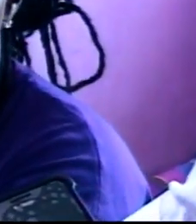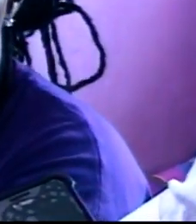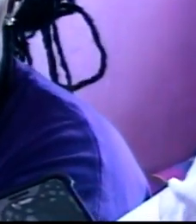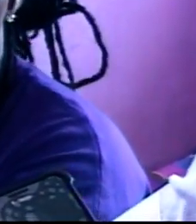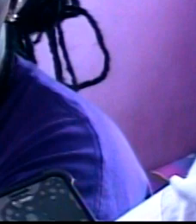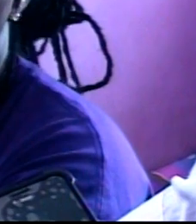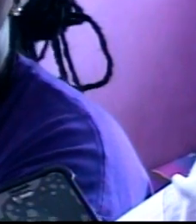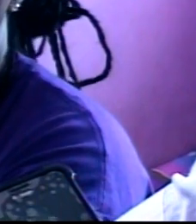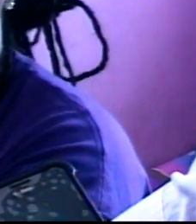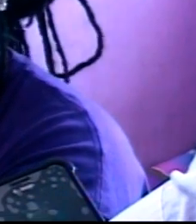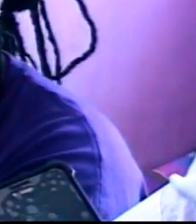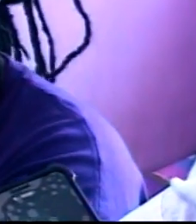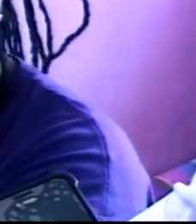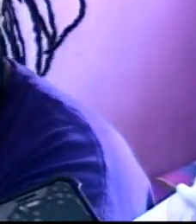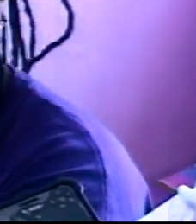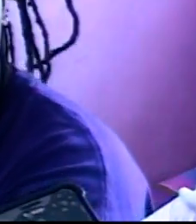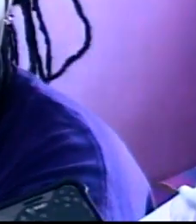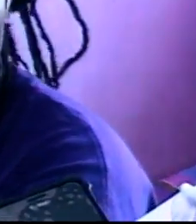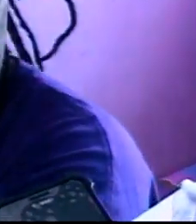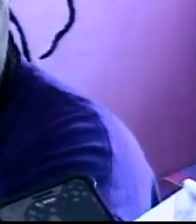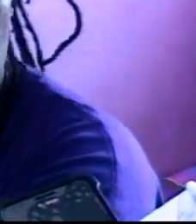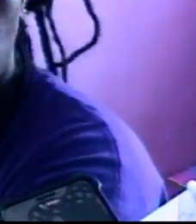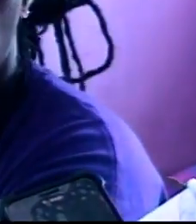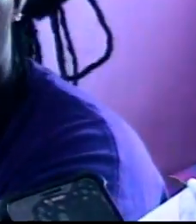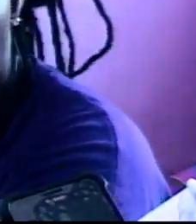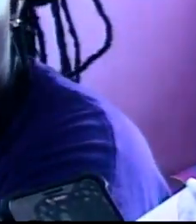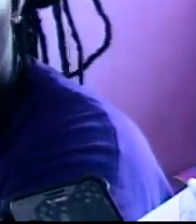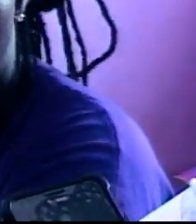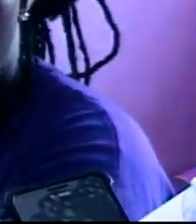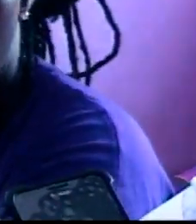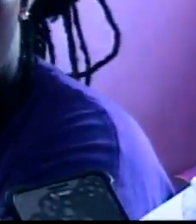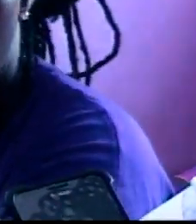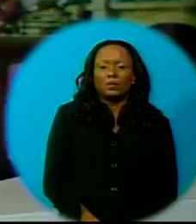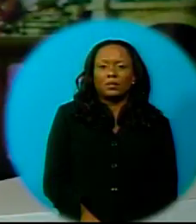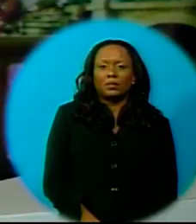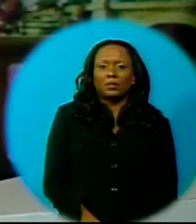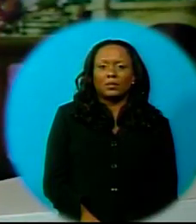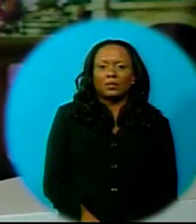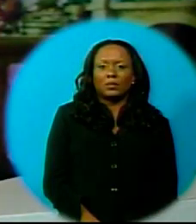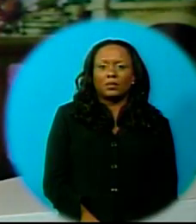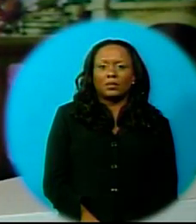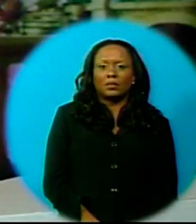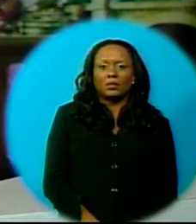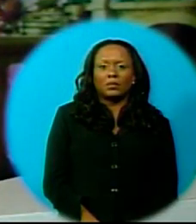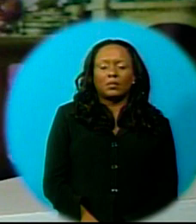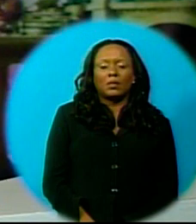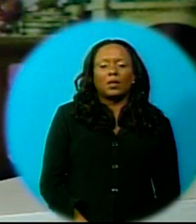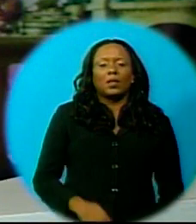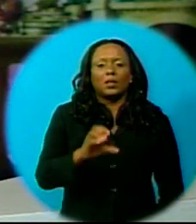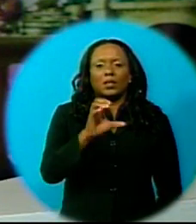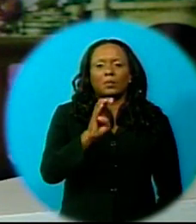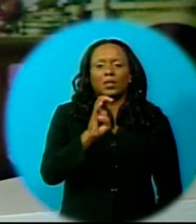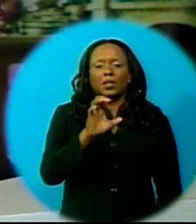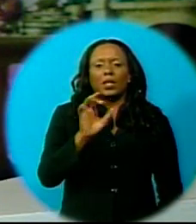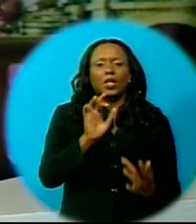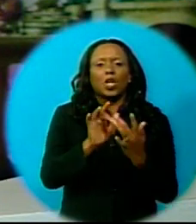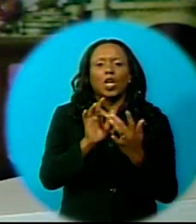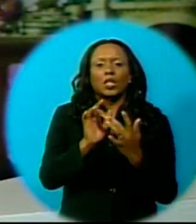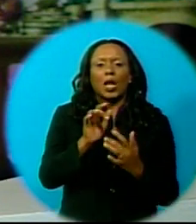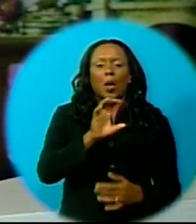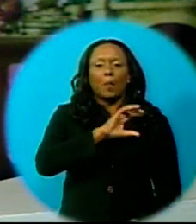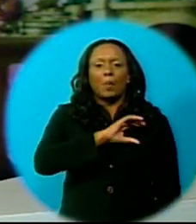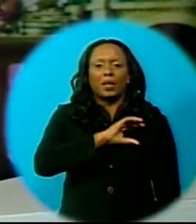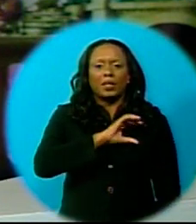hospital? We take him. I don't know who is we. When contacted for an update, Police